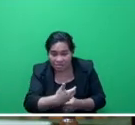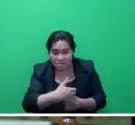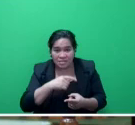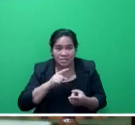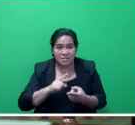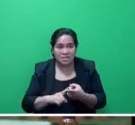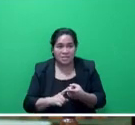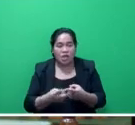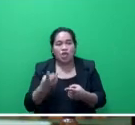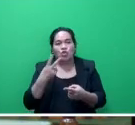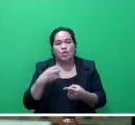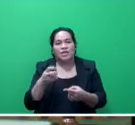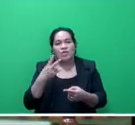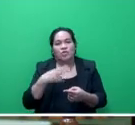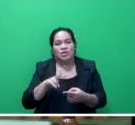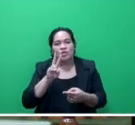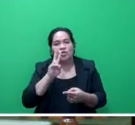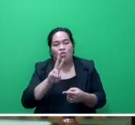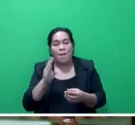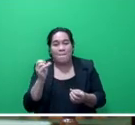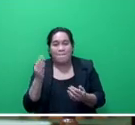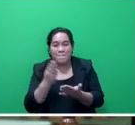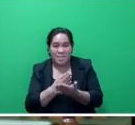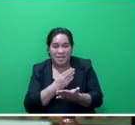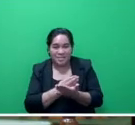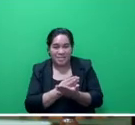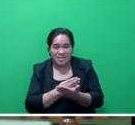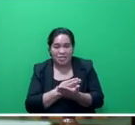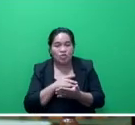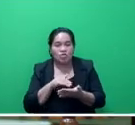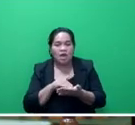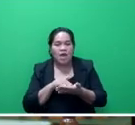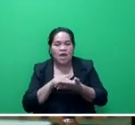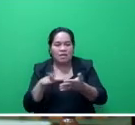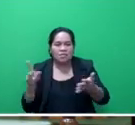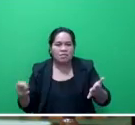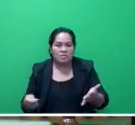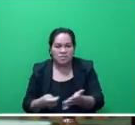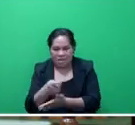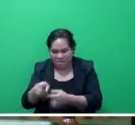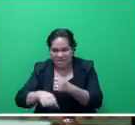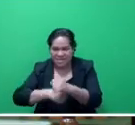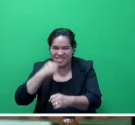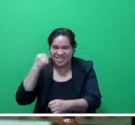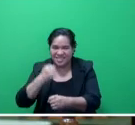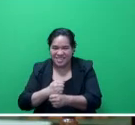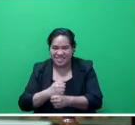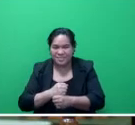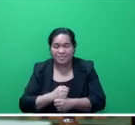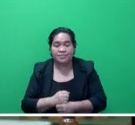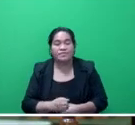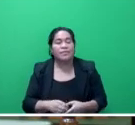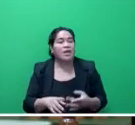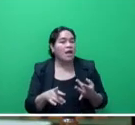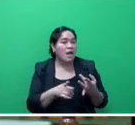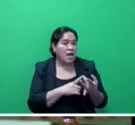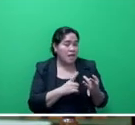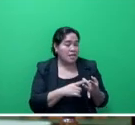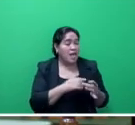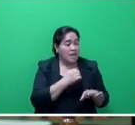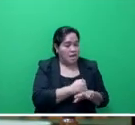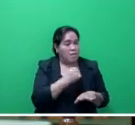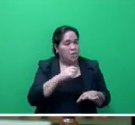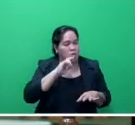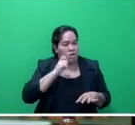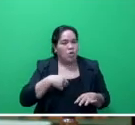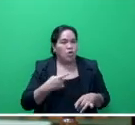in the 2022-2023 budget to meet the final payment for the 2021 season. Apart from this, Mr. Speaker, sir, government will continue